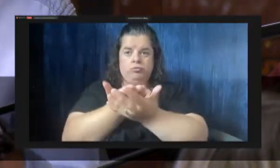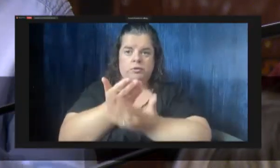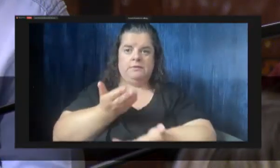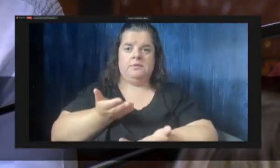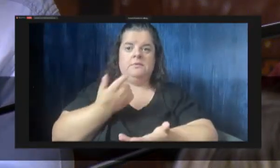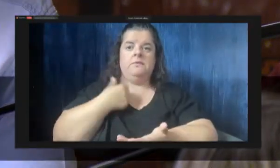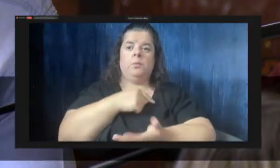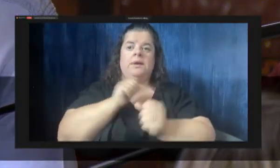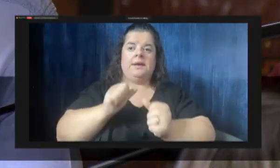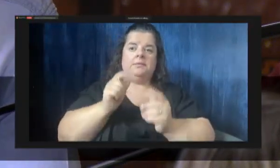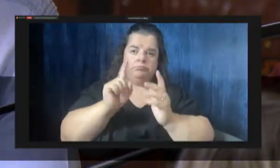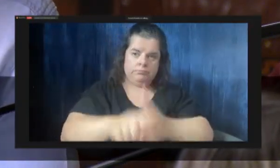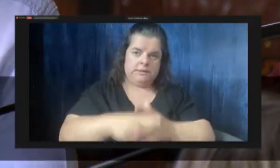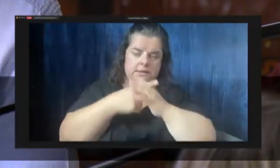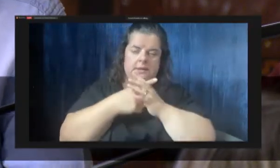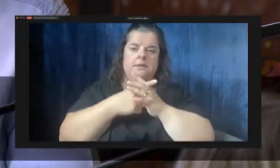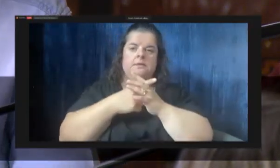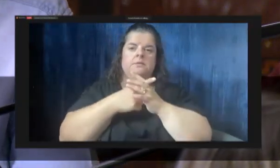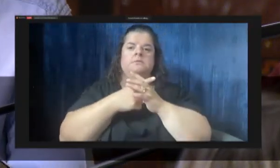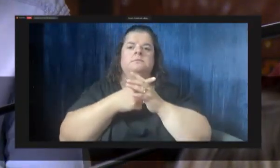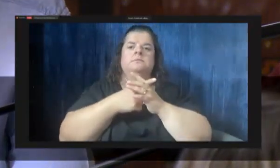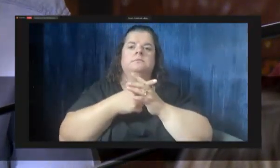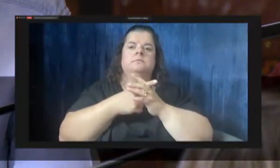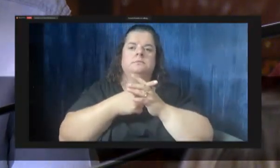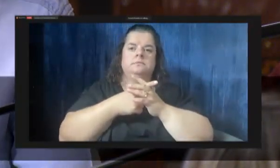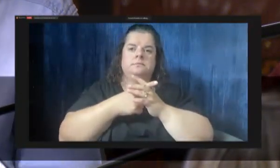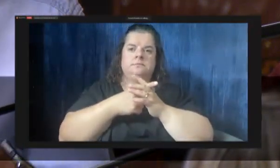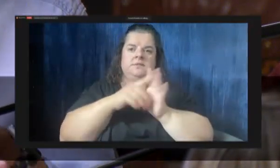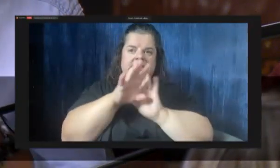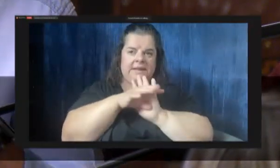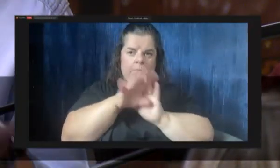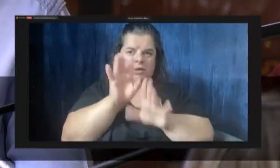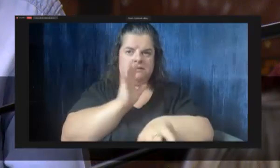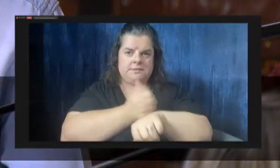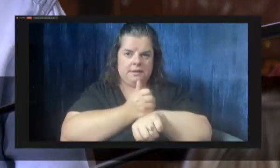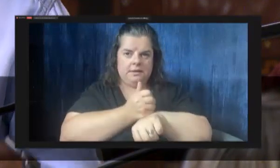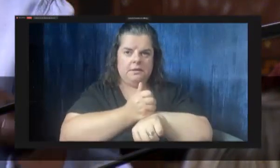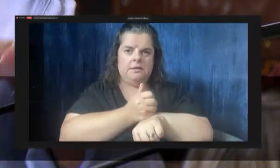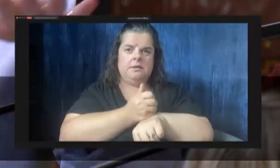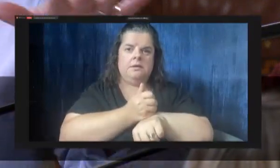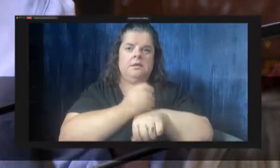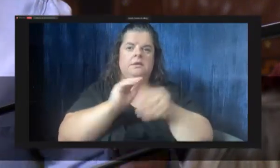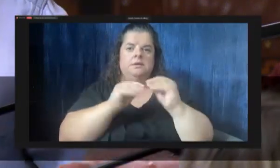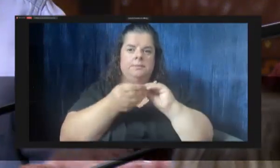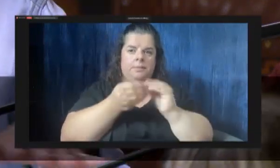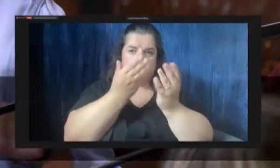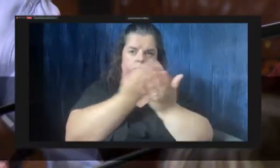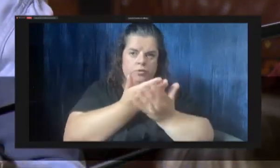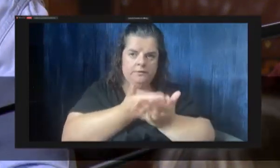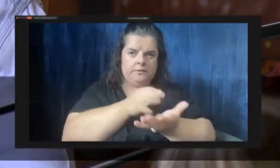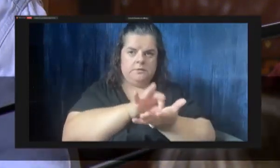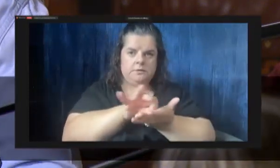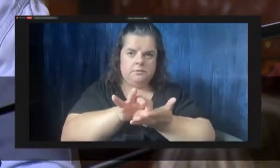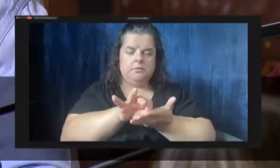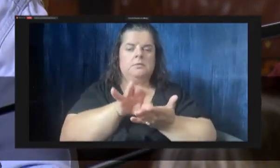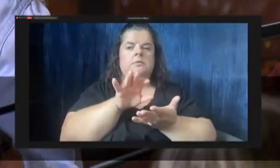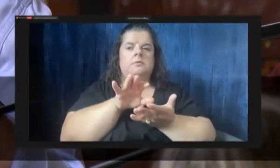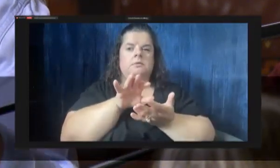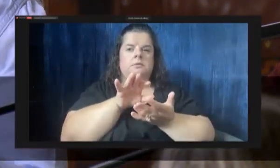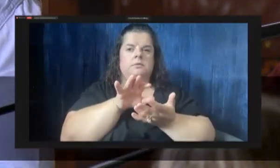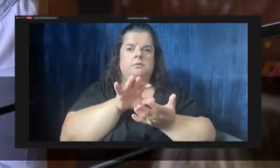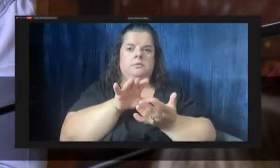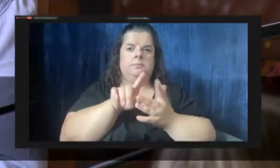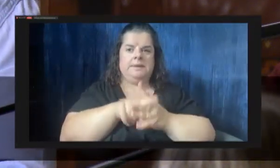then maybe get some cameras in, get some numbers going, and begin to